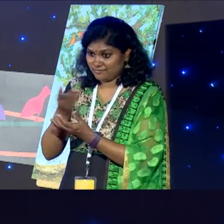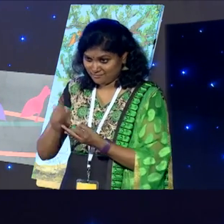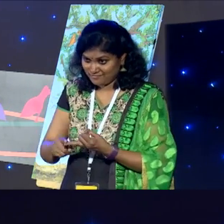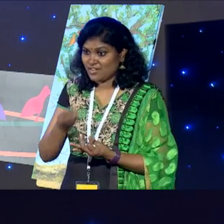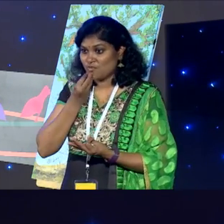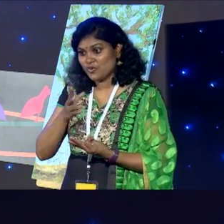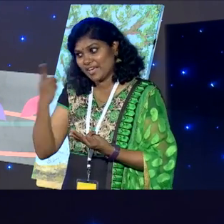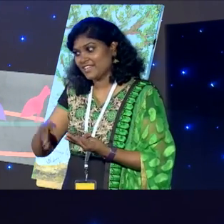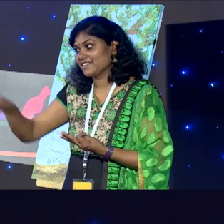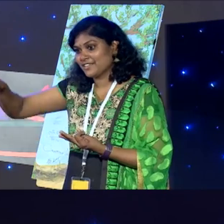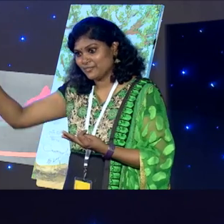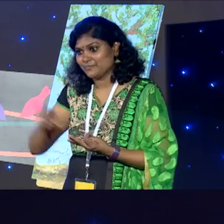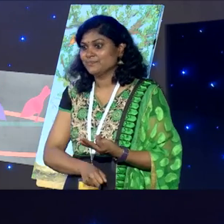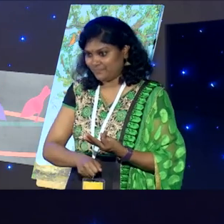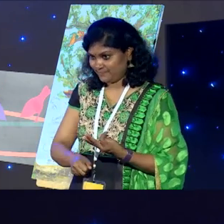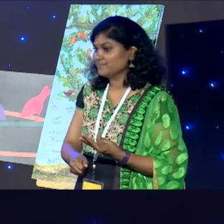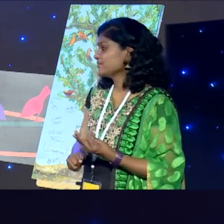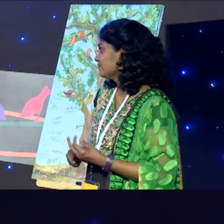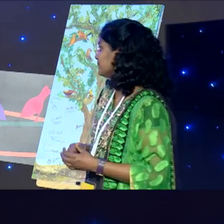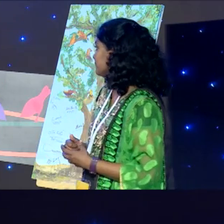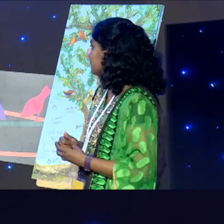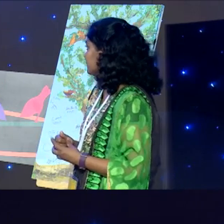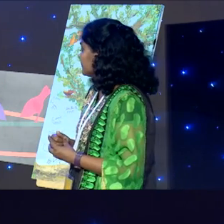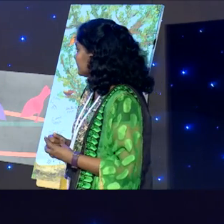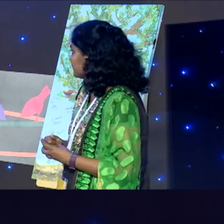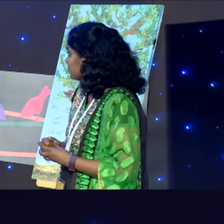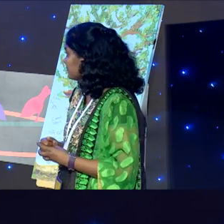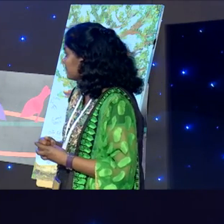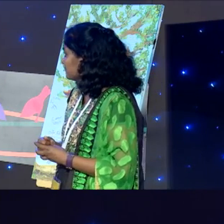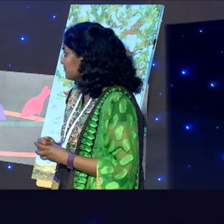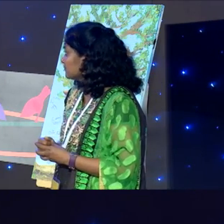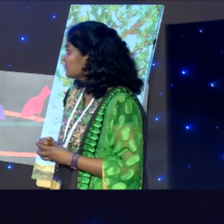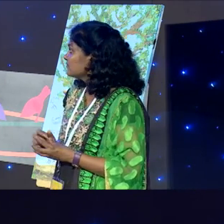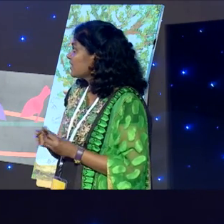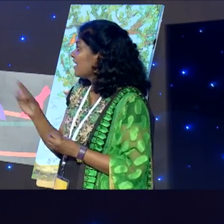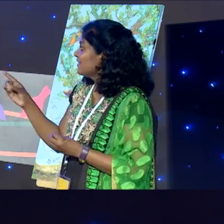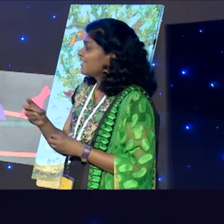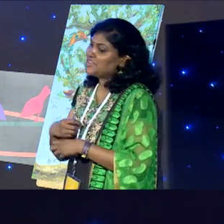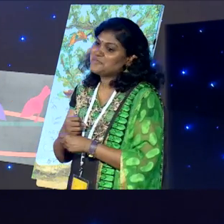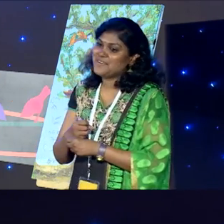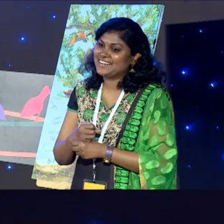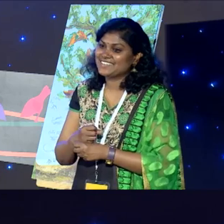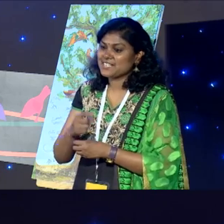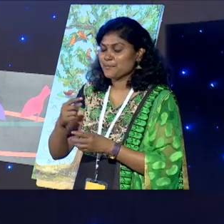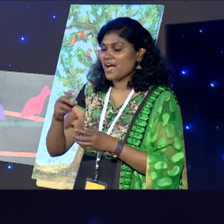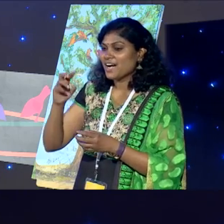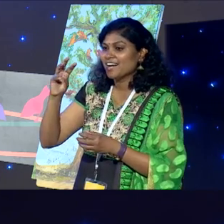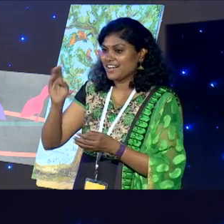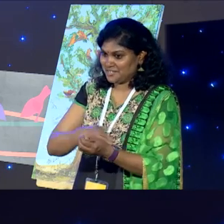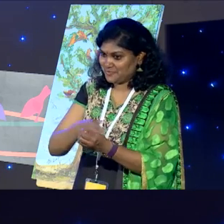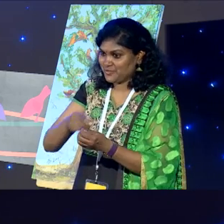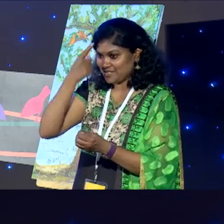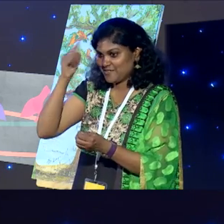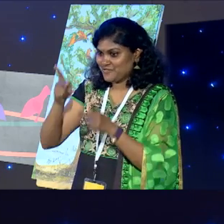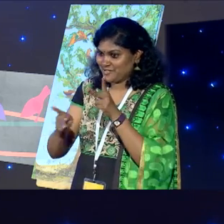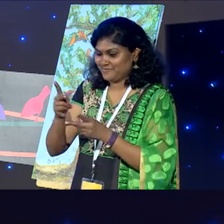So we went in and we recorded their music. They're folk musicians. And